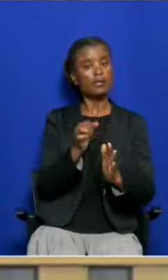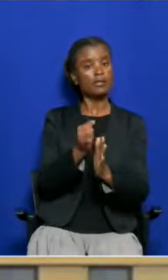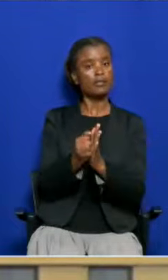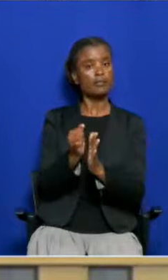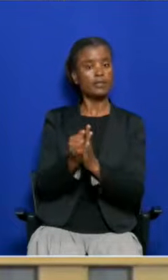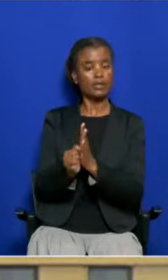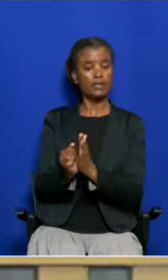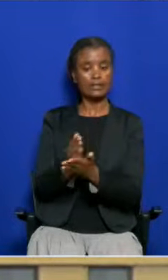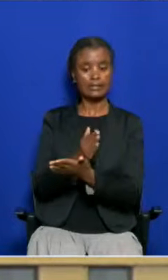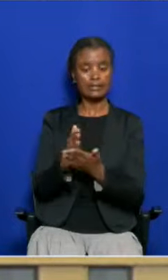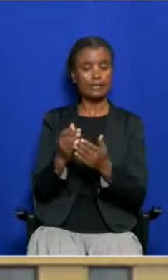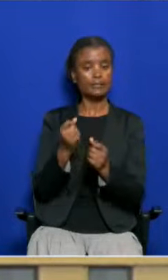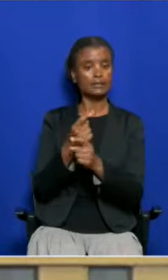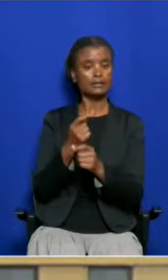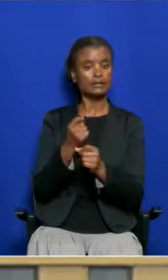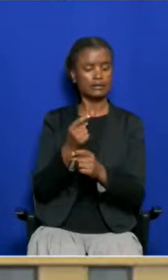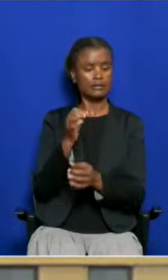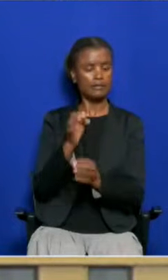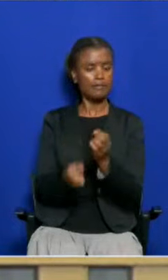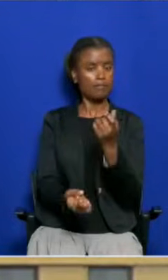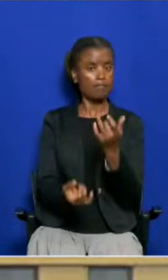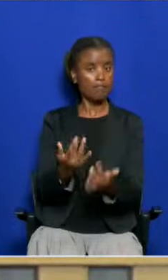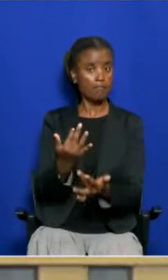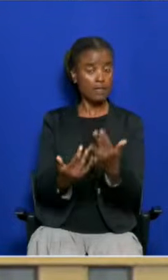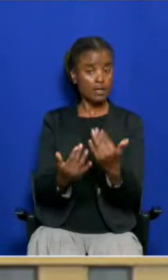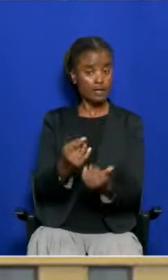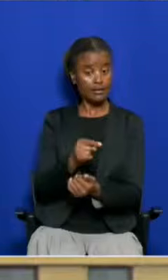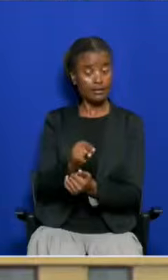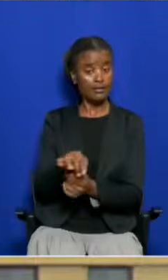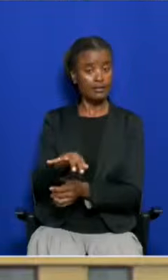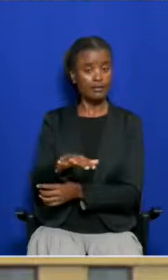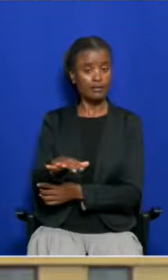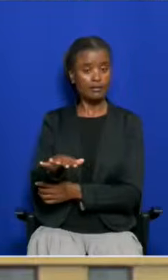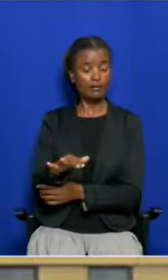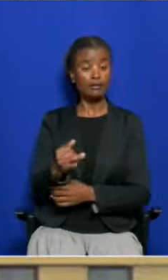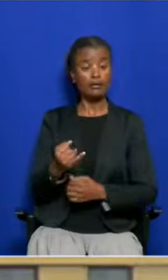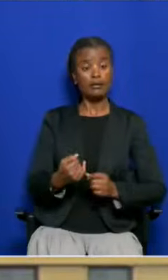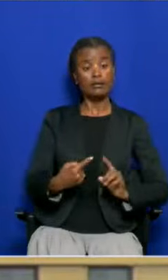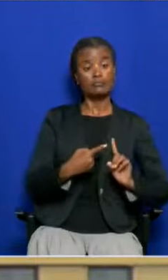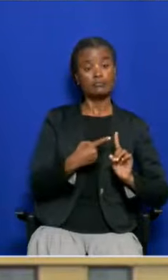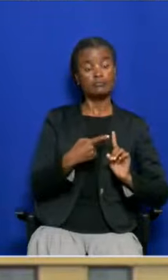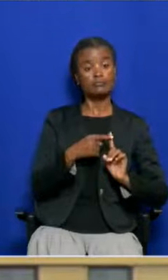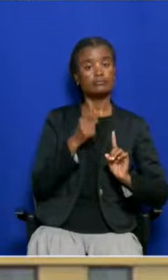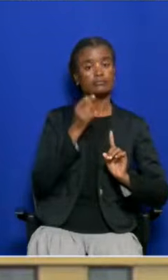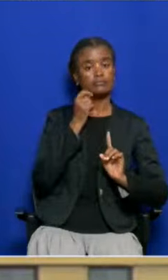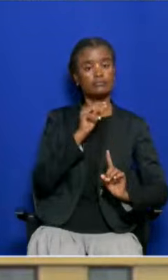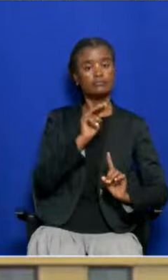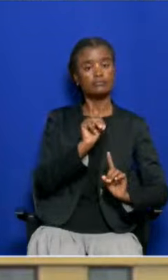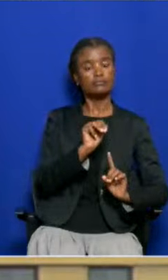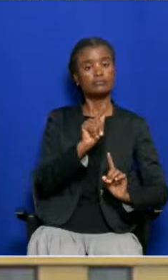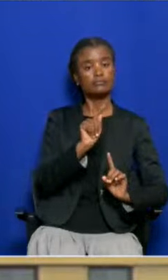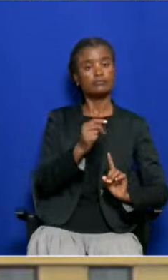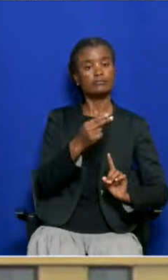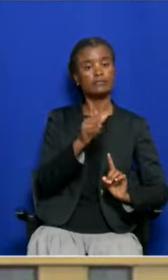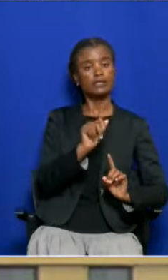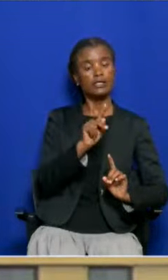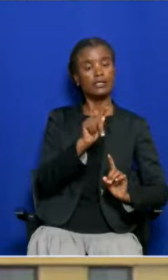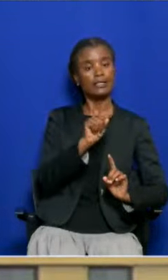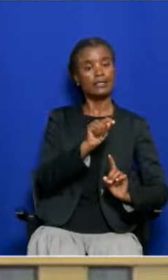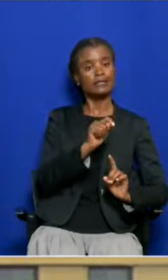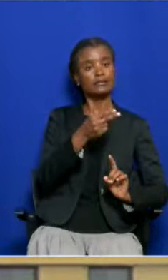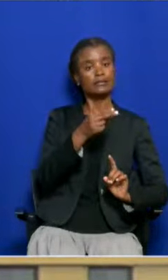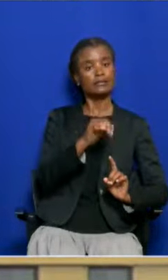banned here. So Mr. Mkati was part and